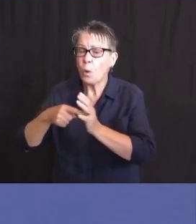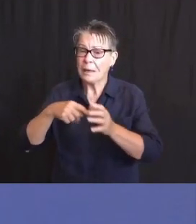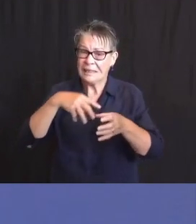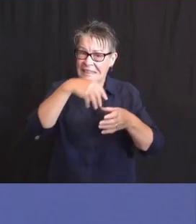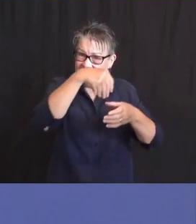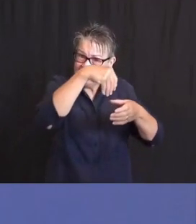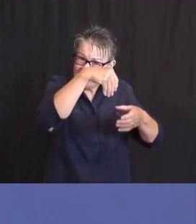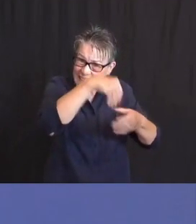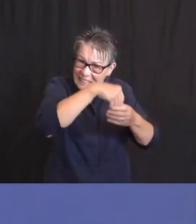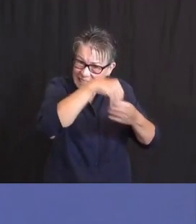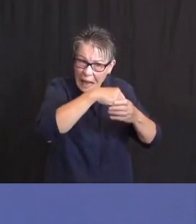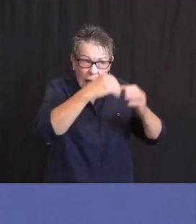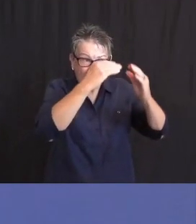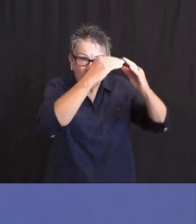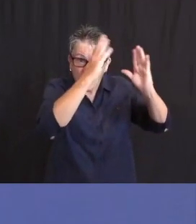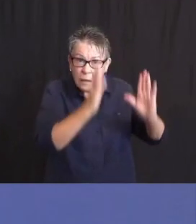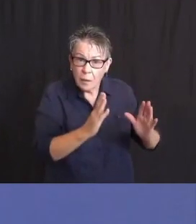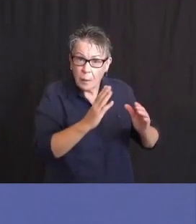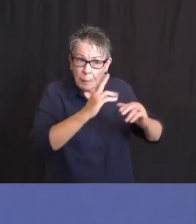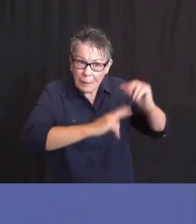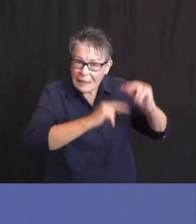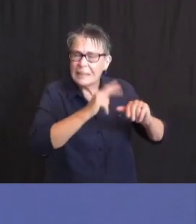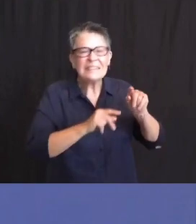reality is our problem.